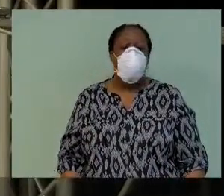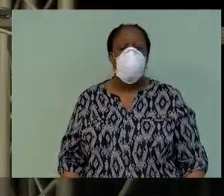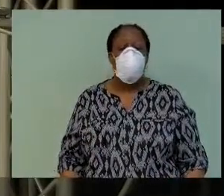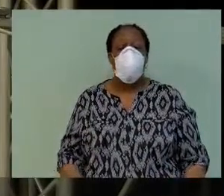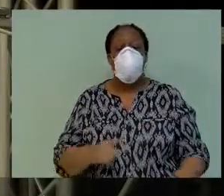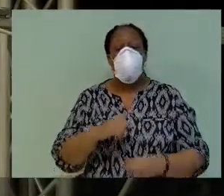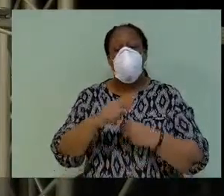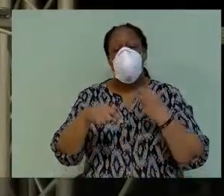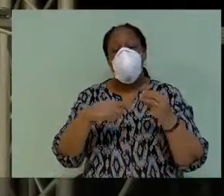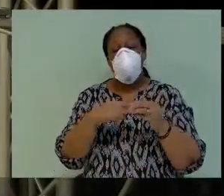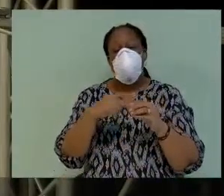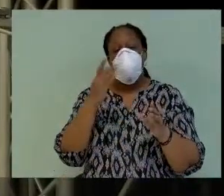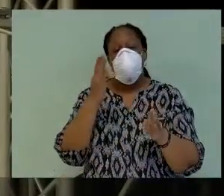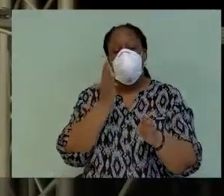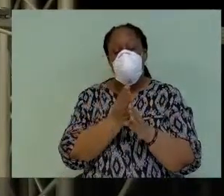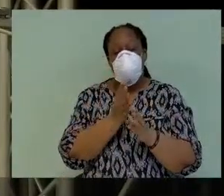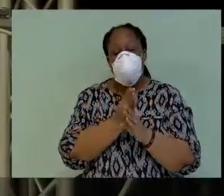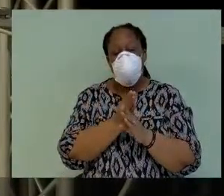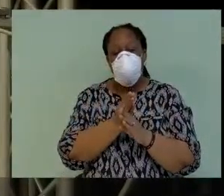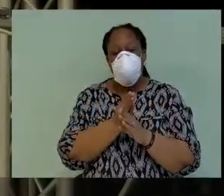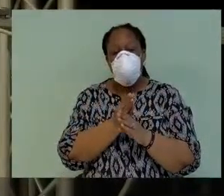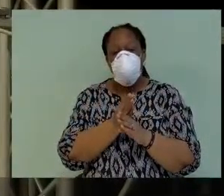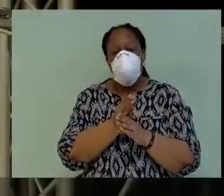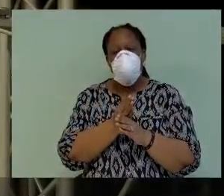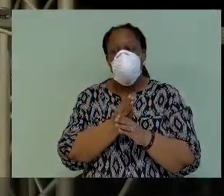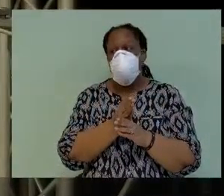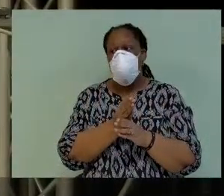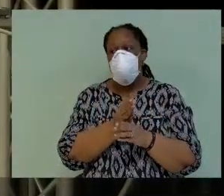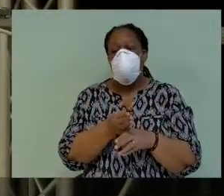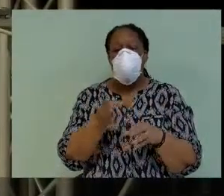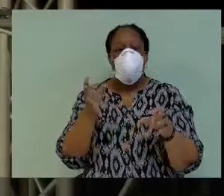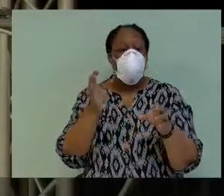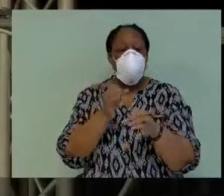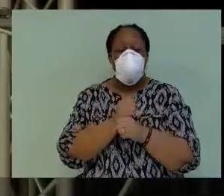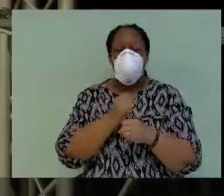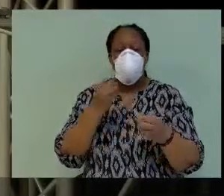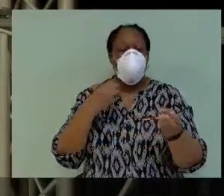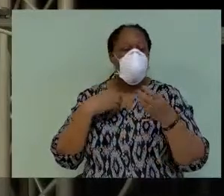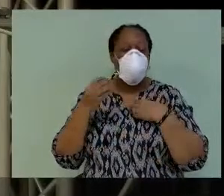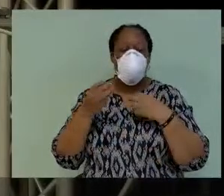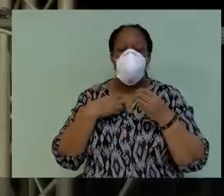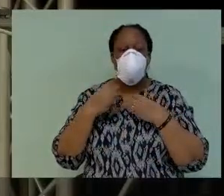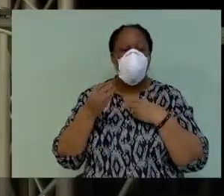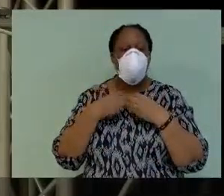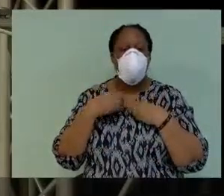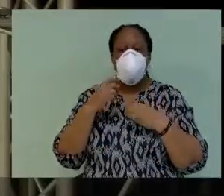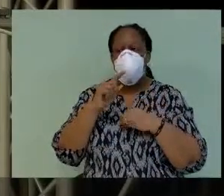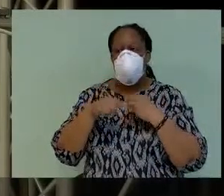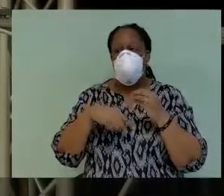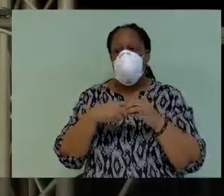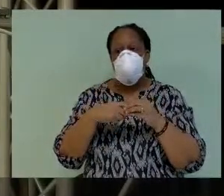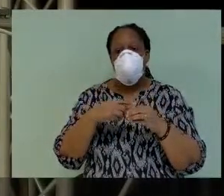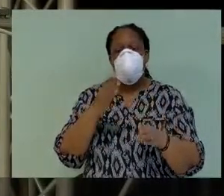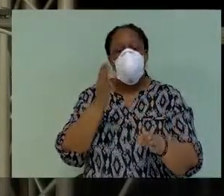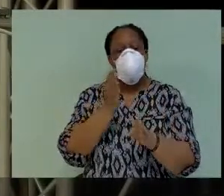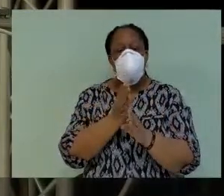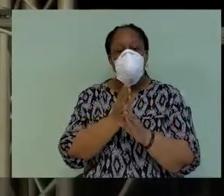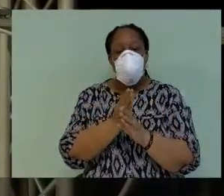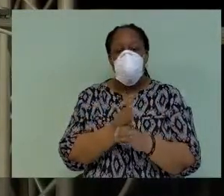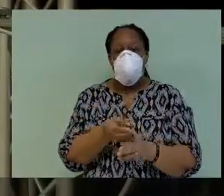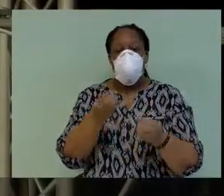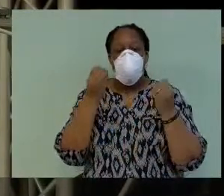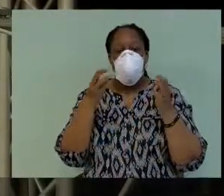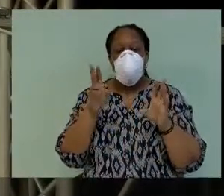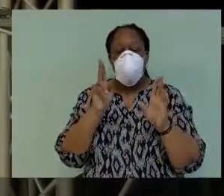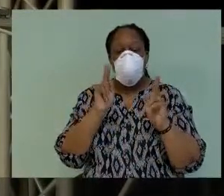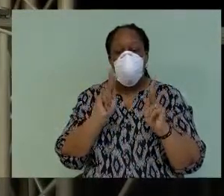want to highlight something to the buses because we keep getting a lot of complaints about the buses. It's either the situation of overloading